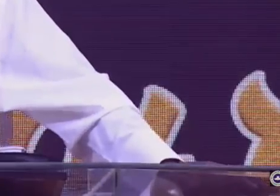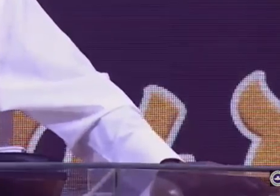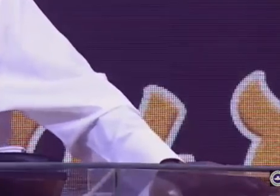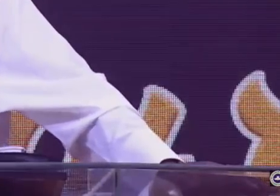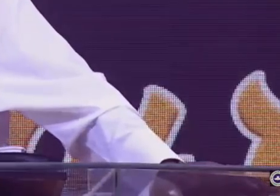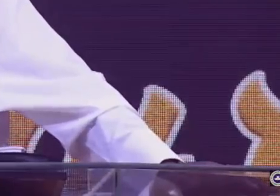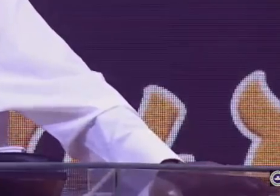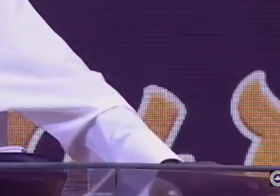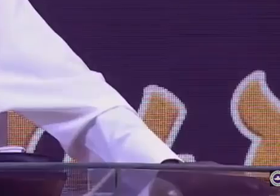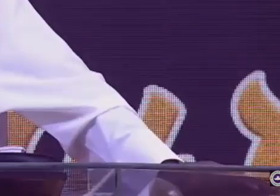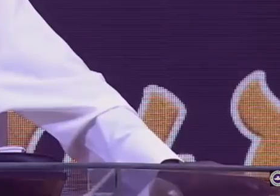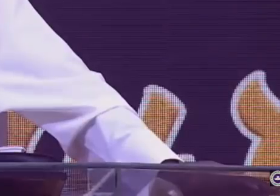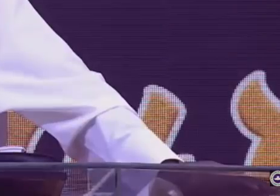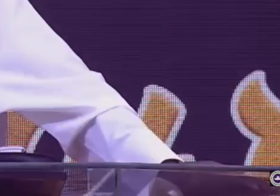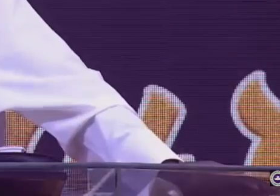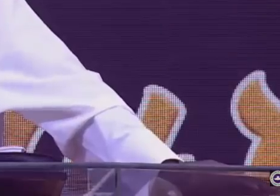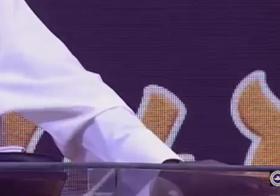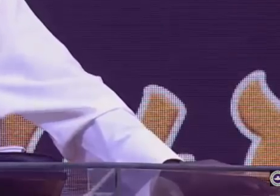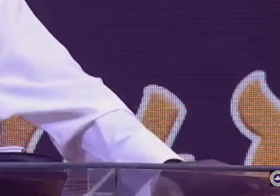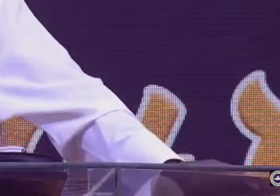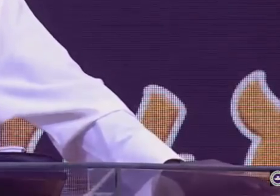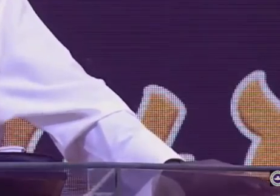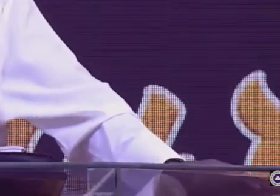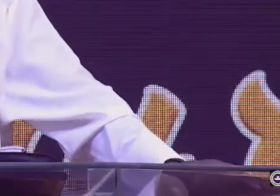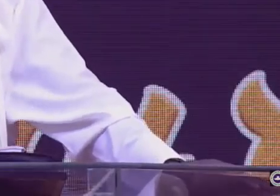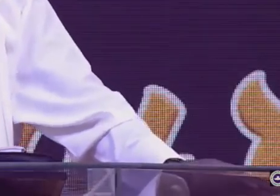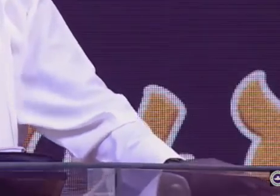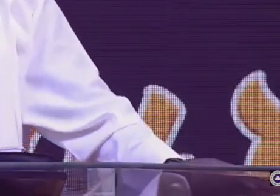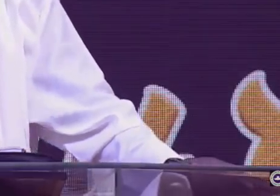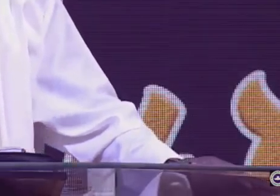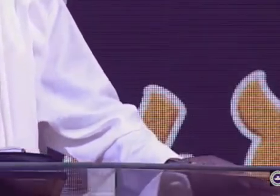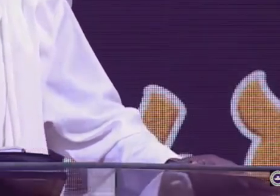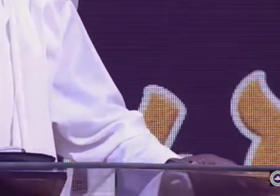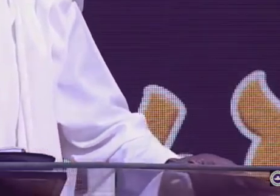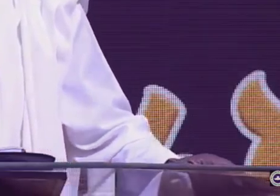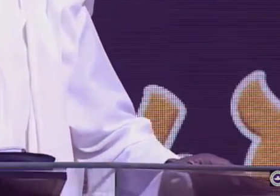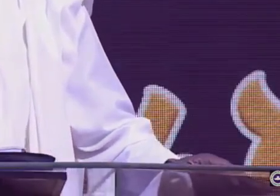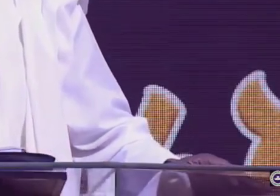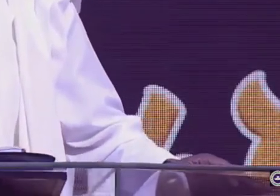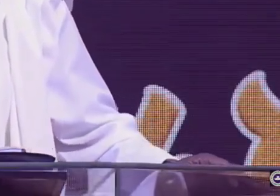cancer of the voice box.